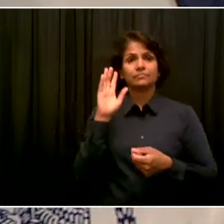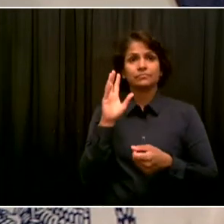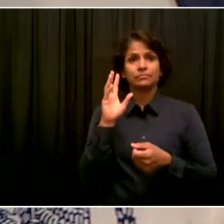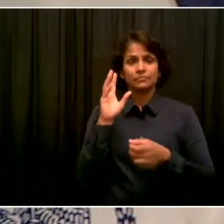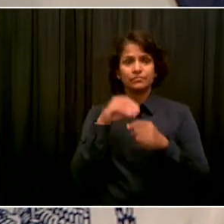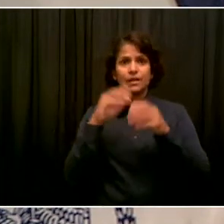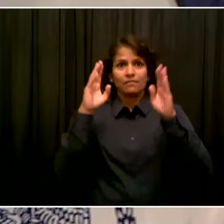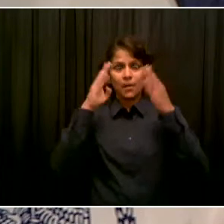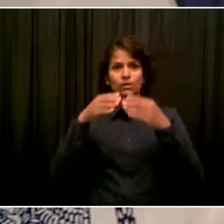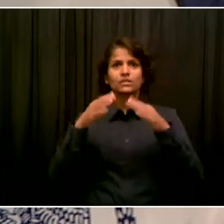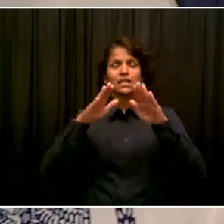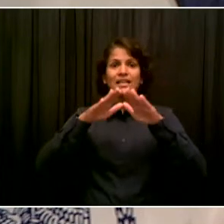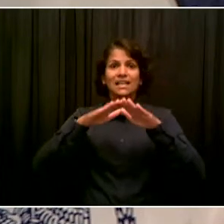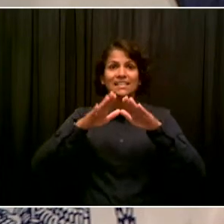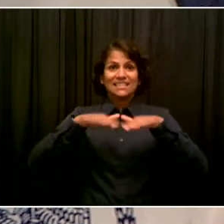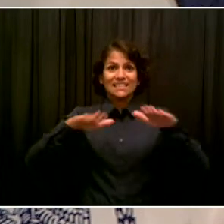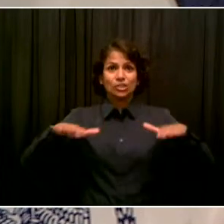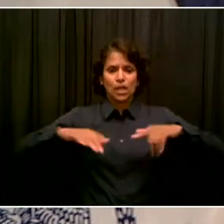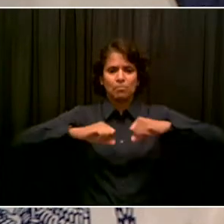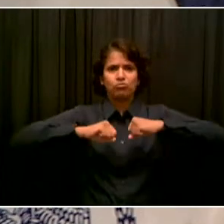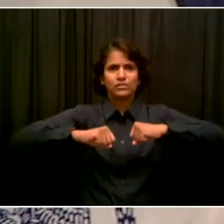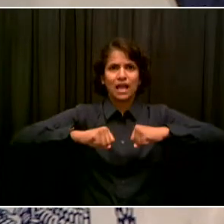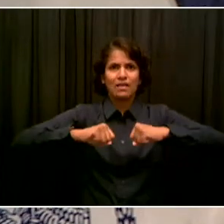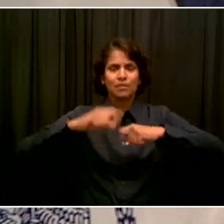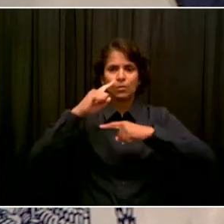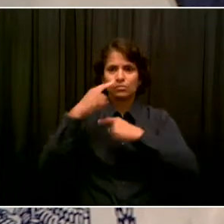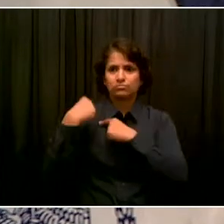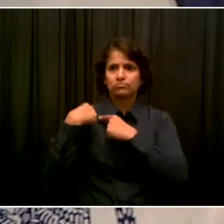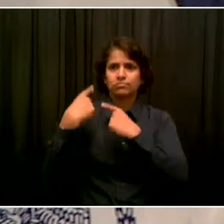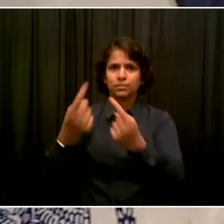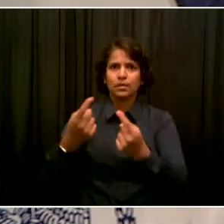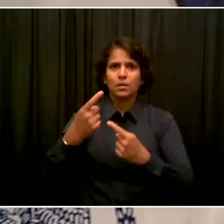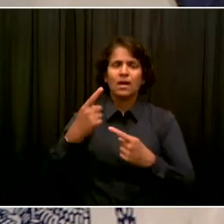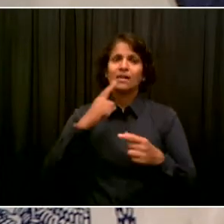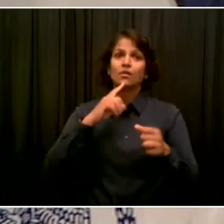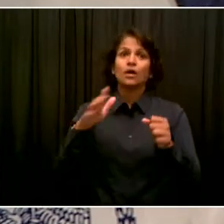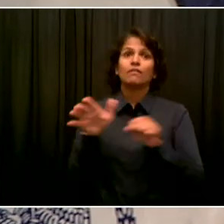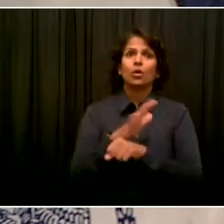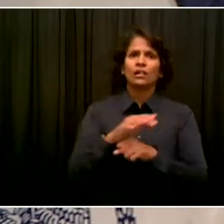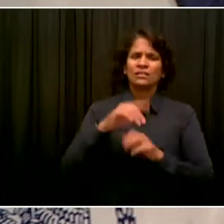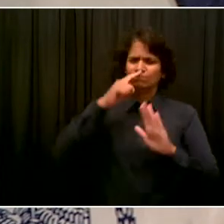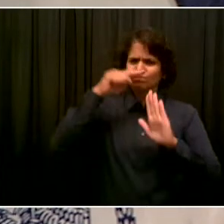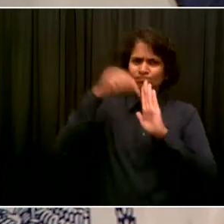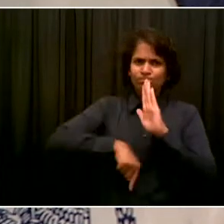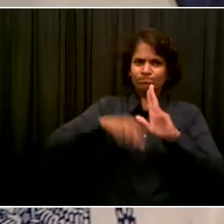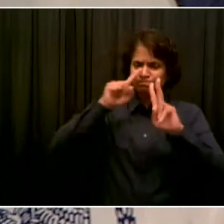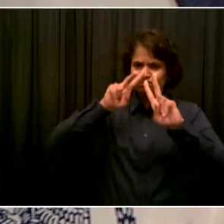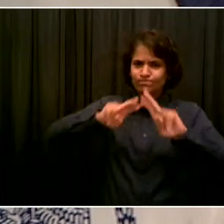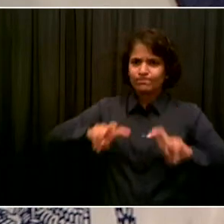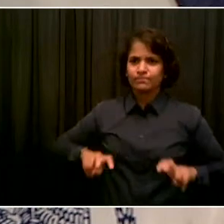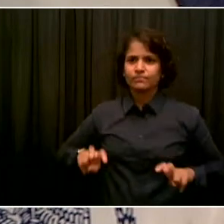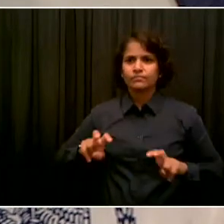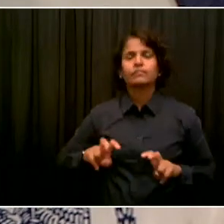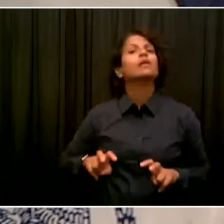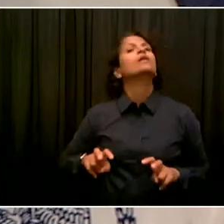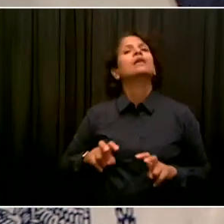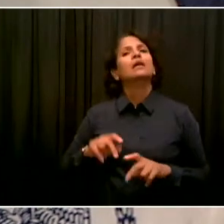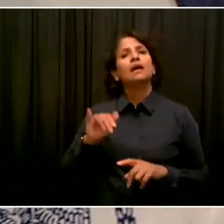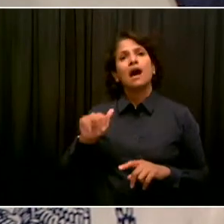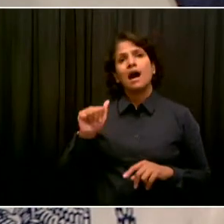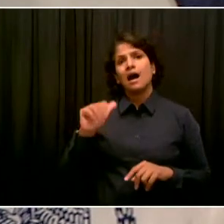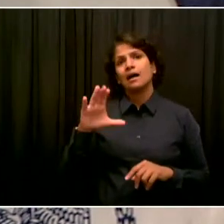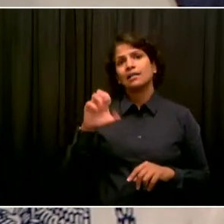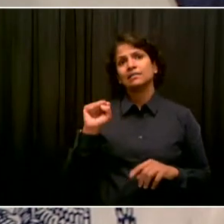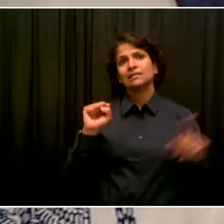And anytime we find either that someone made a mistake in one of the city agencies, in which case that person needs to be held accountable, or we